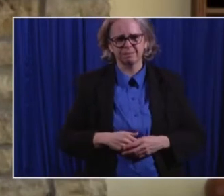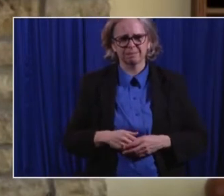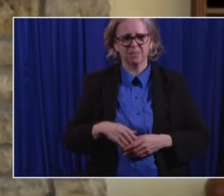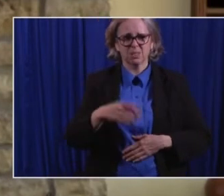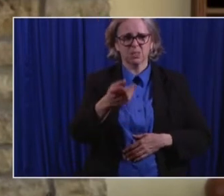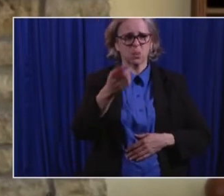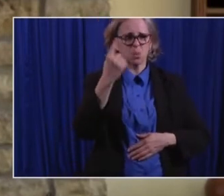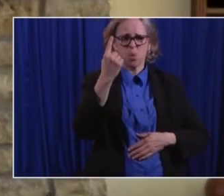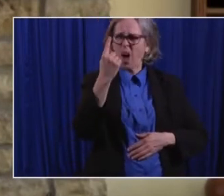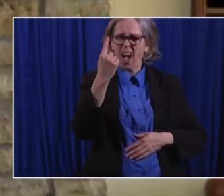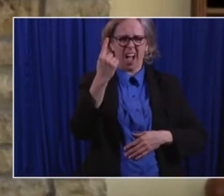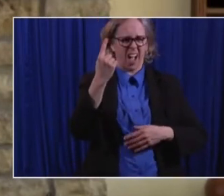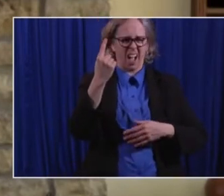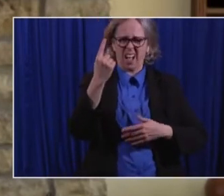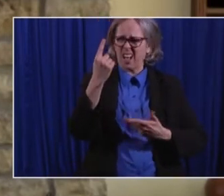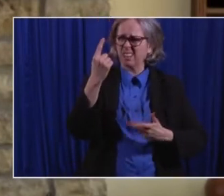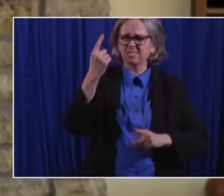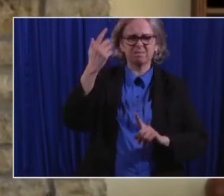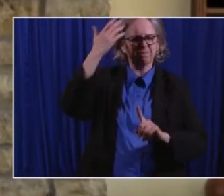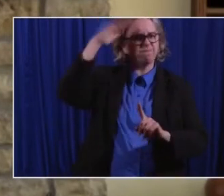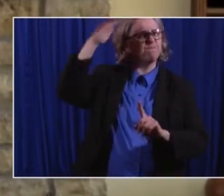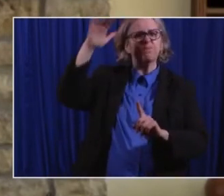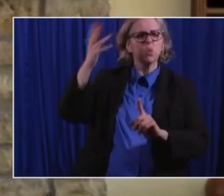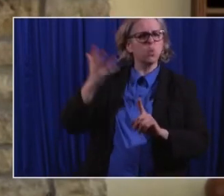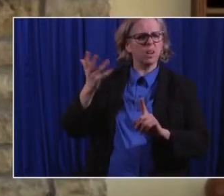against us is the variant of the